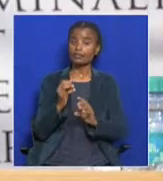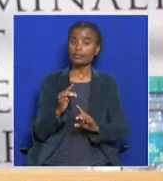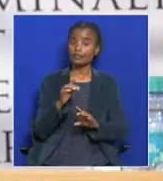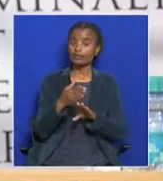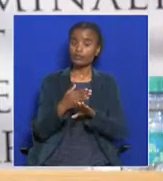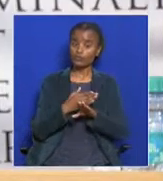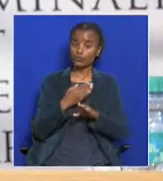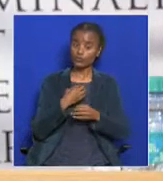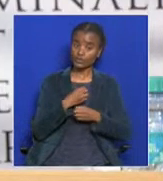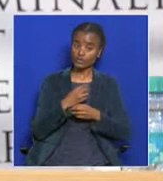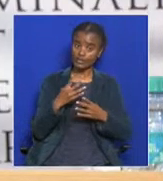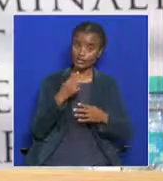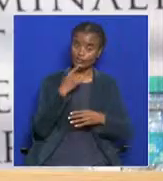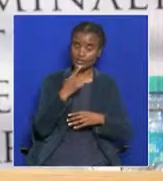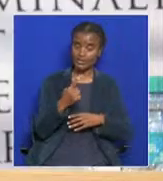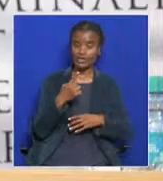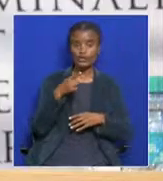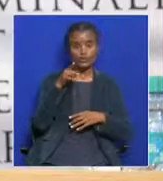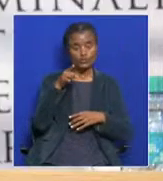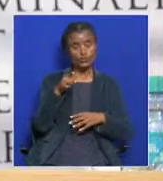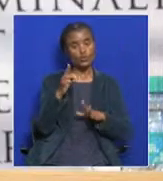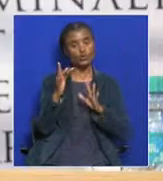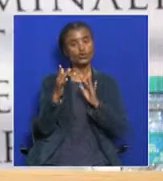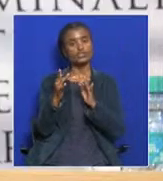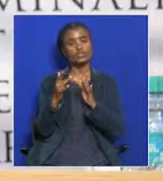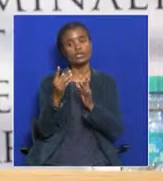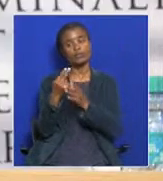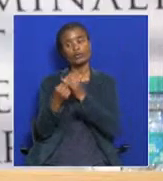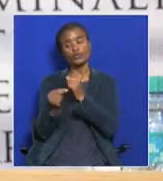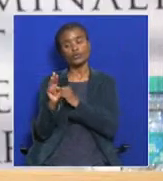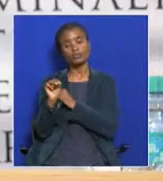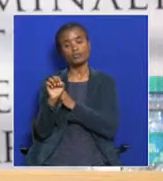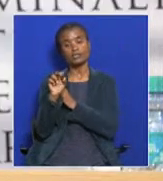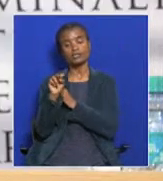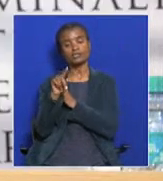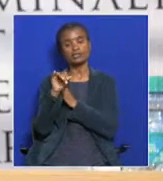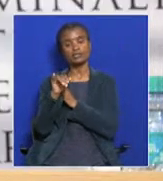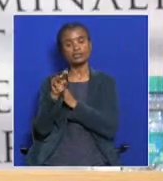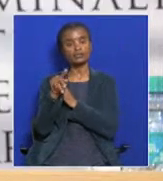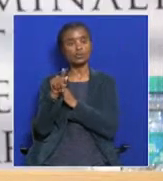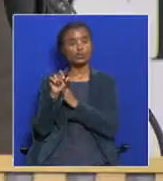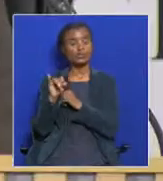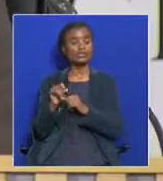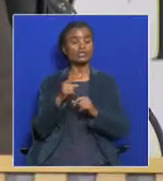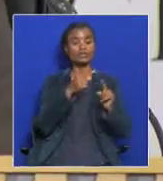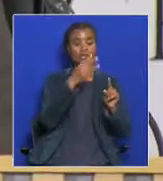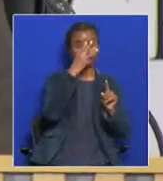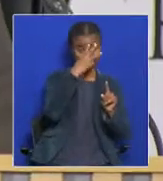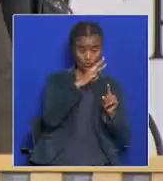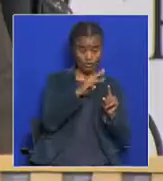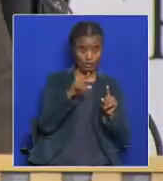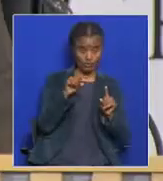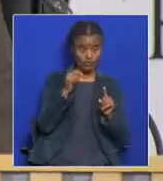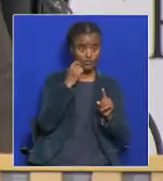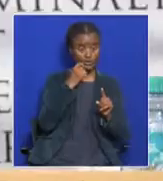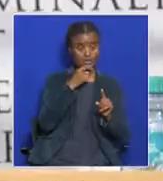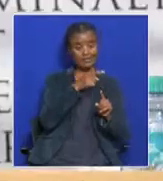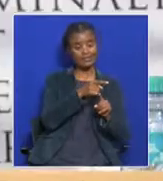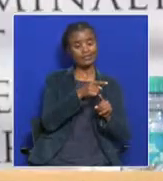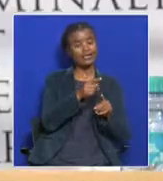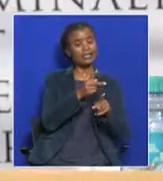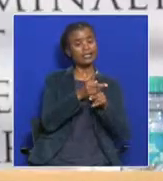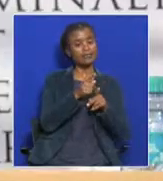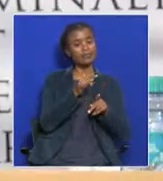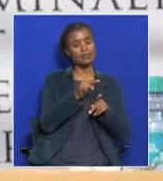in contact with both Amazimtoti and Pretoria, and in Pretoria it was Captain Shole or somebody Captain Shole, to take this. So how do you say